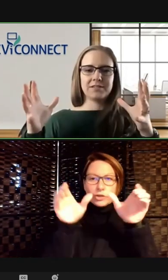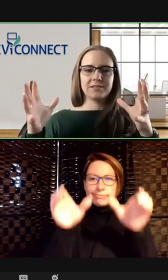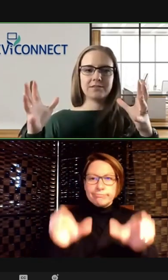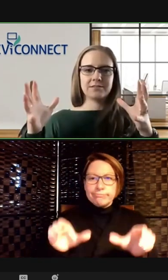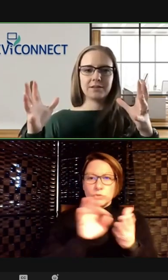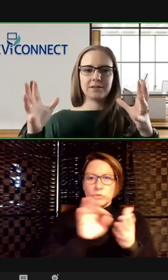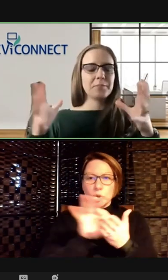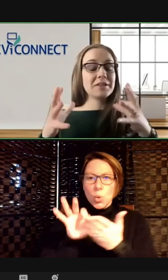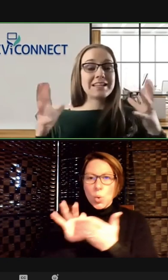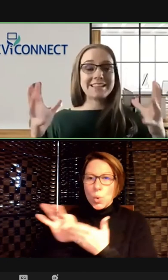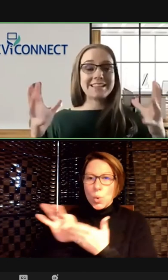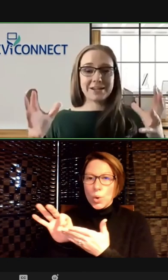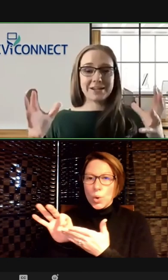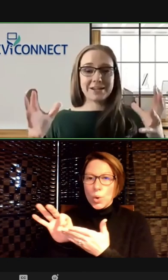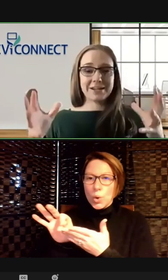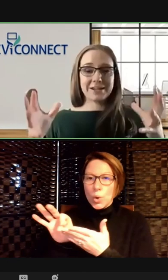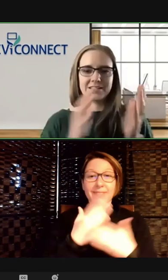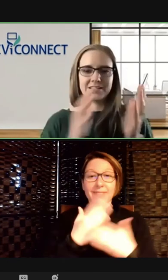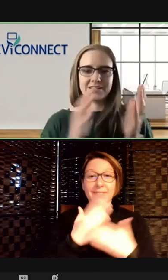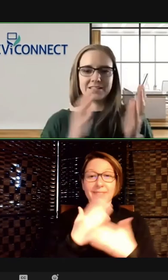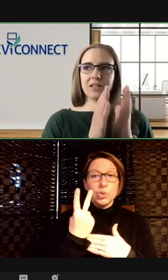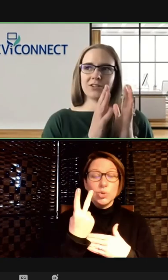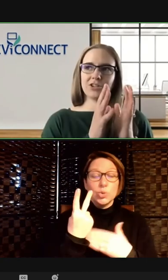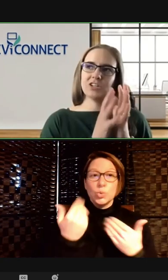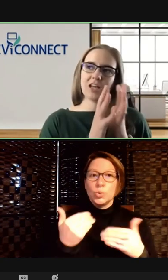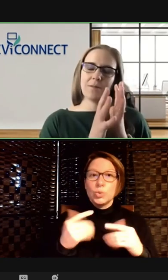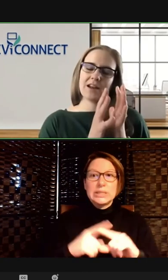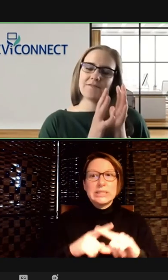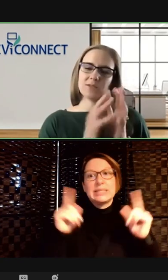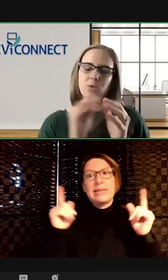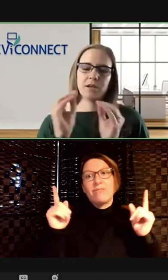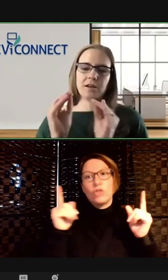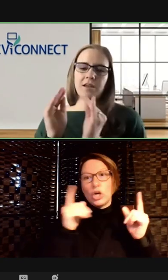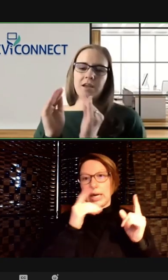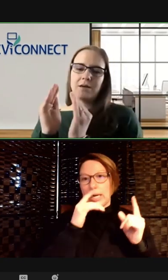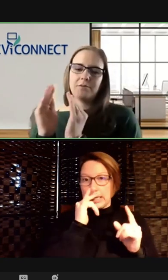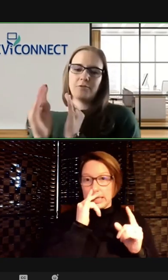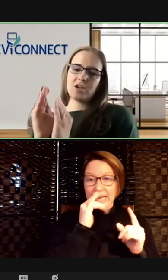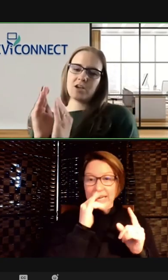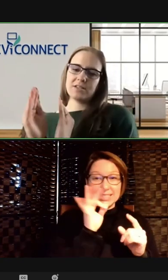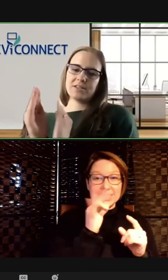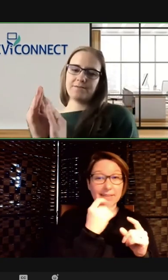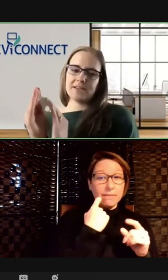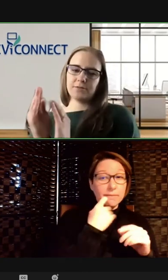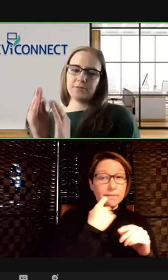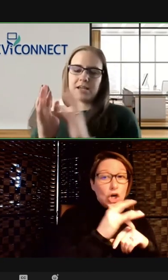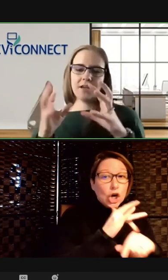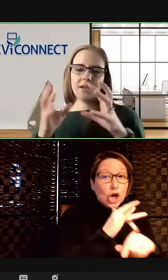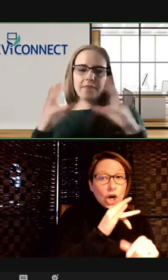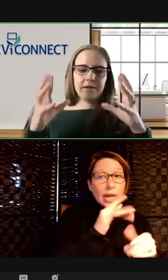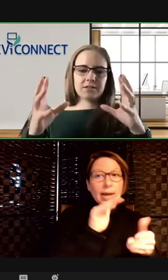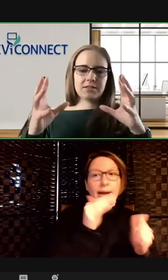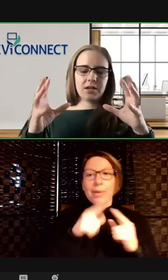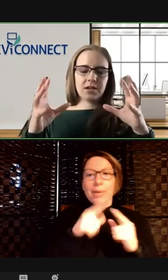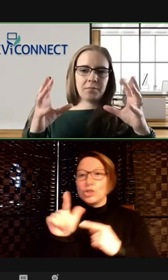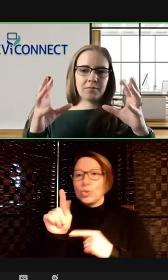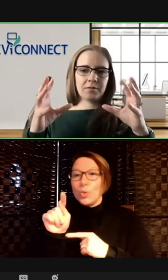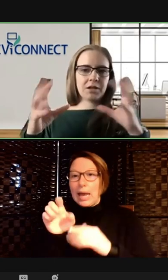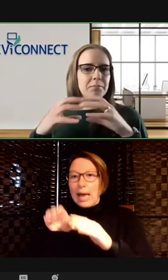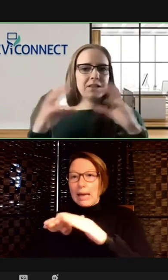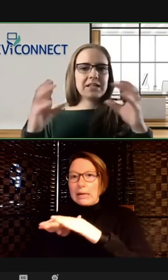of encompasses completely different kids from that early, as they're just coming out of phase 1 and before they go into phase 3.